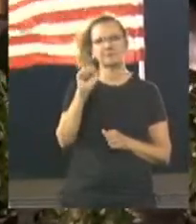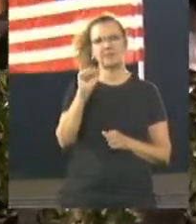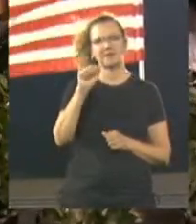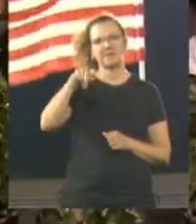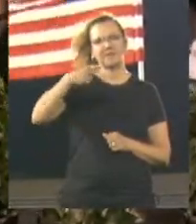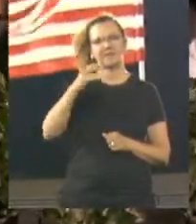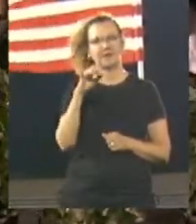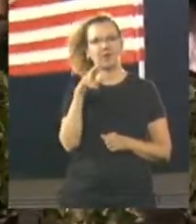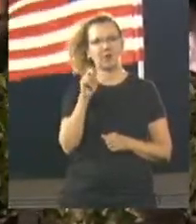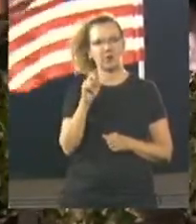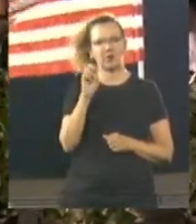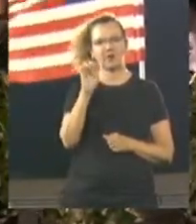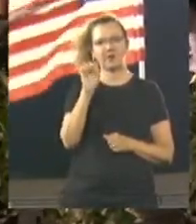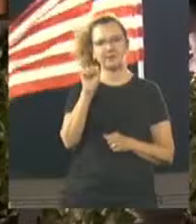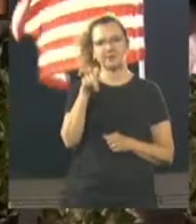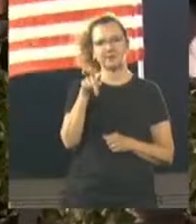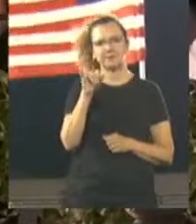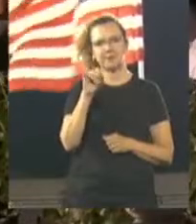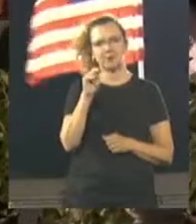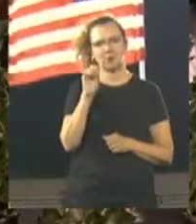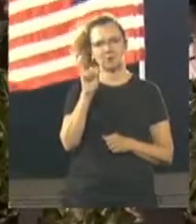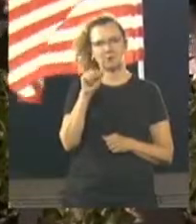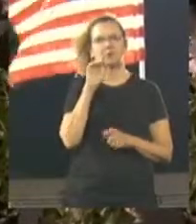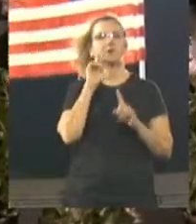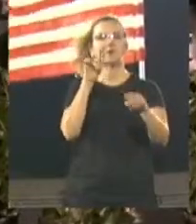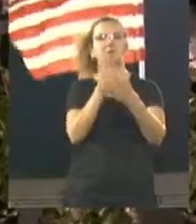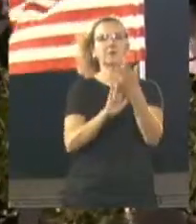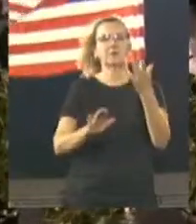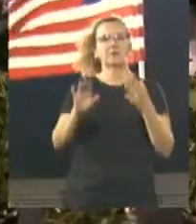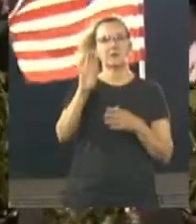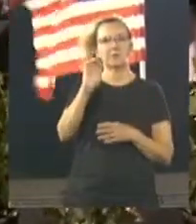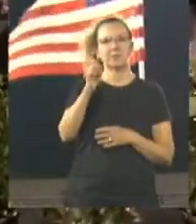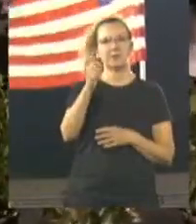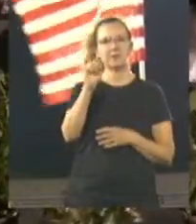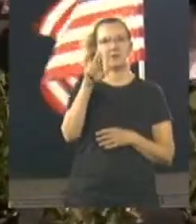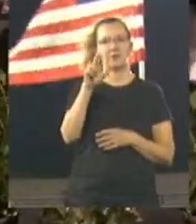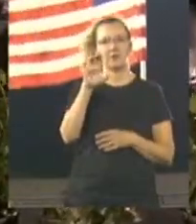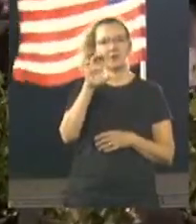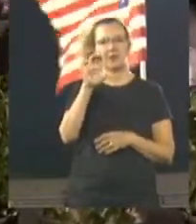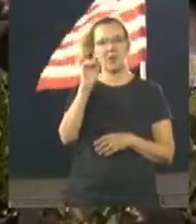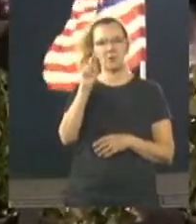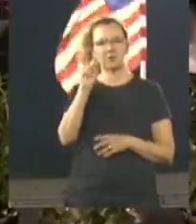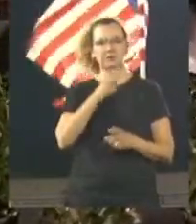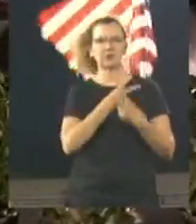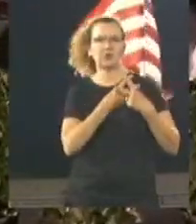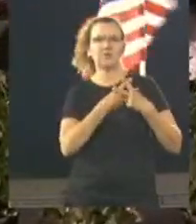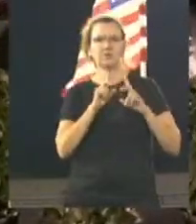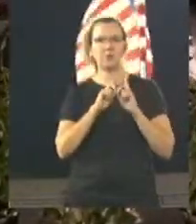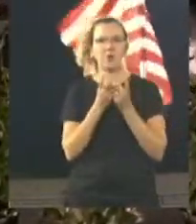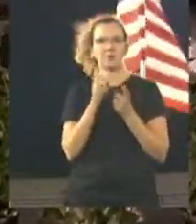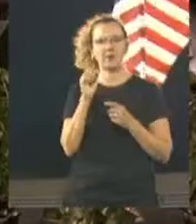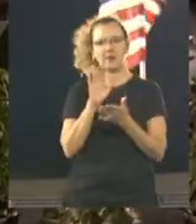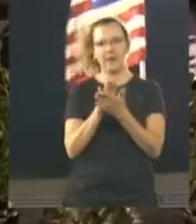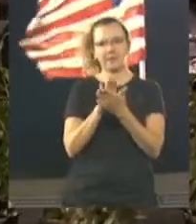Sapphire M. Espinosa will be attending the Barra County Sheriff's Department Academy.